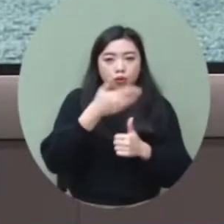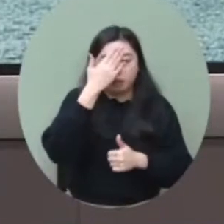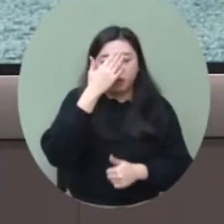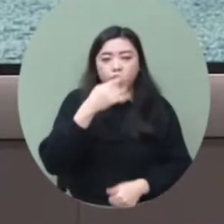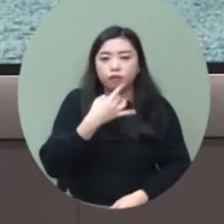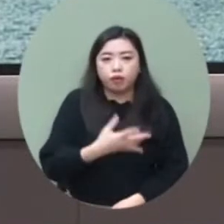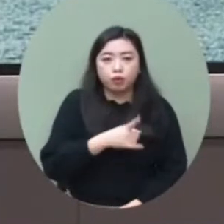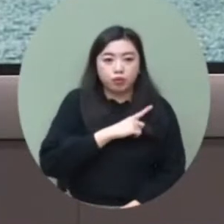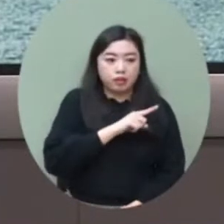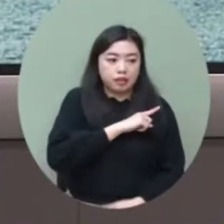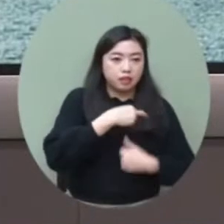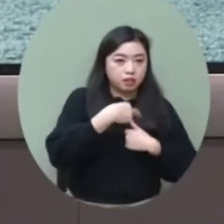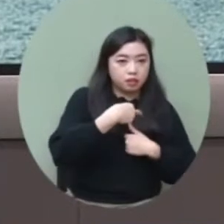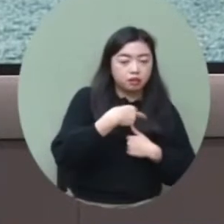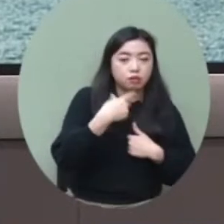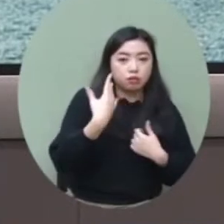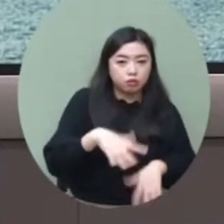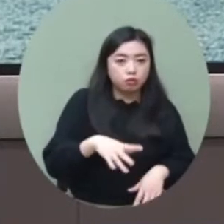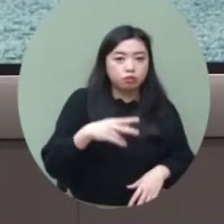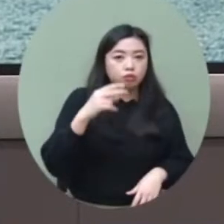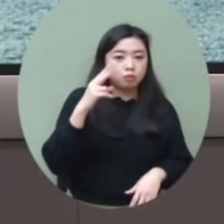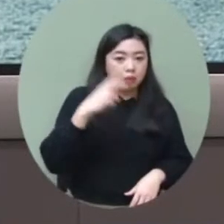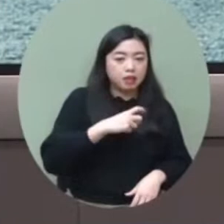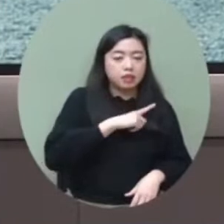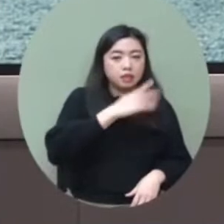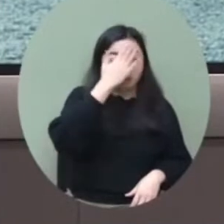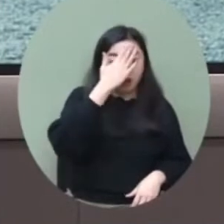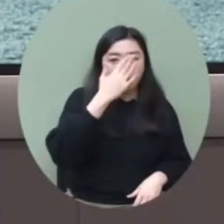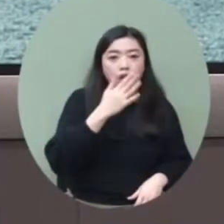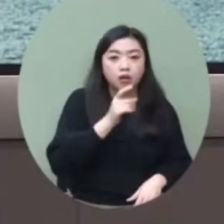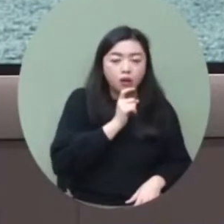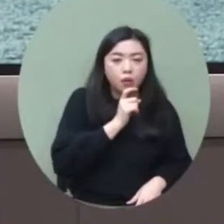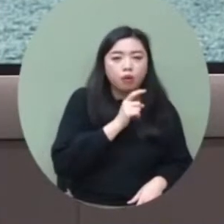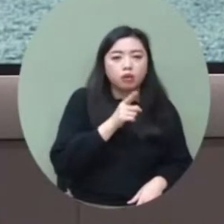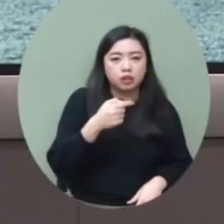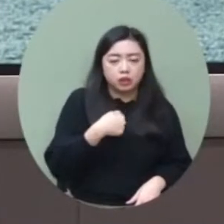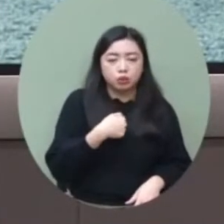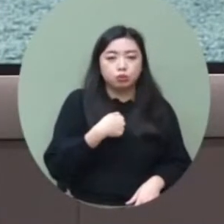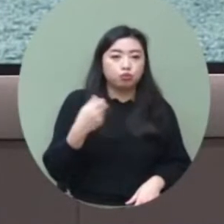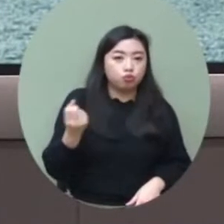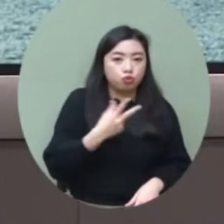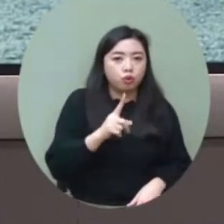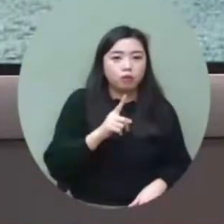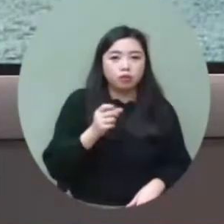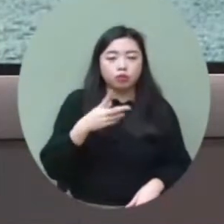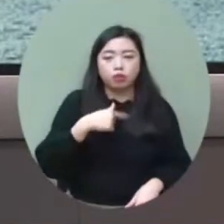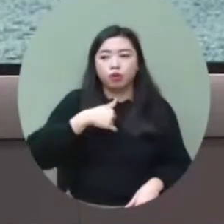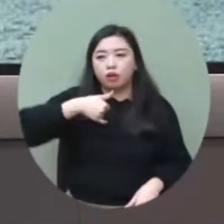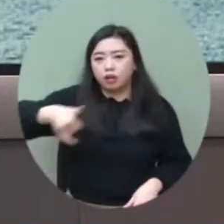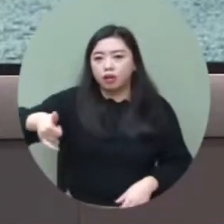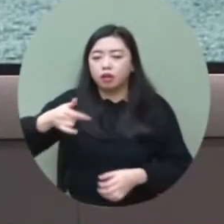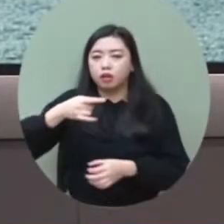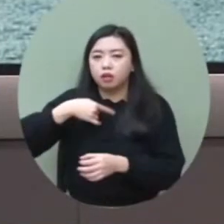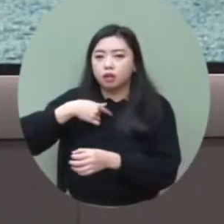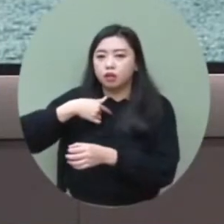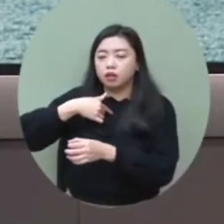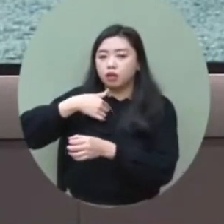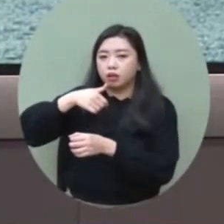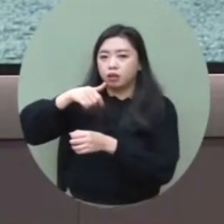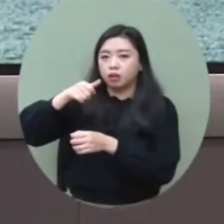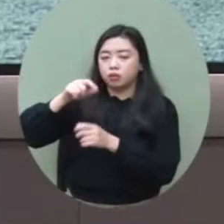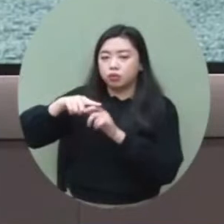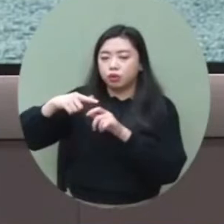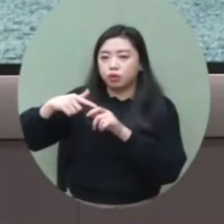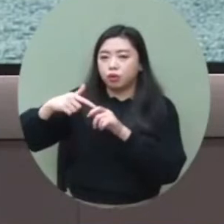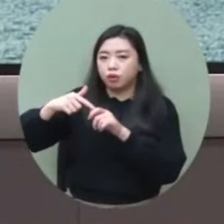We don't count rapid test as a preliminary positive case. We don't know. We wouldn't know if you